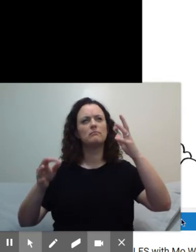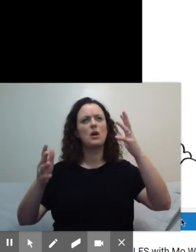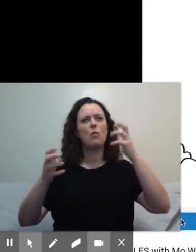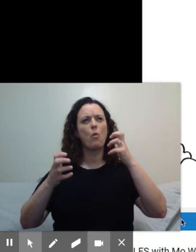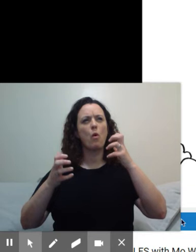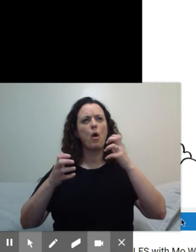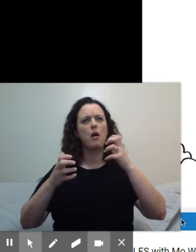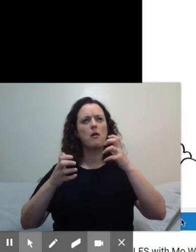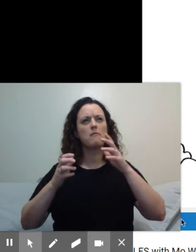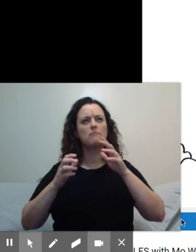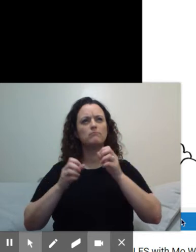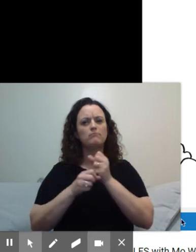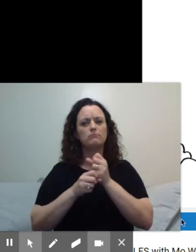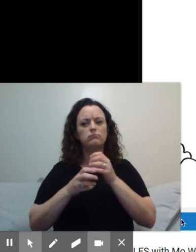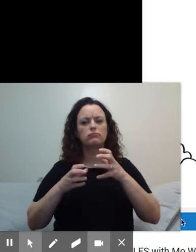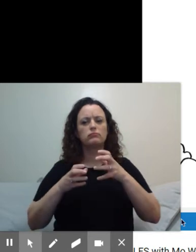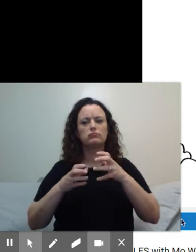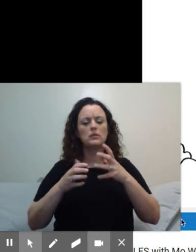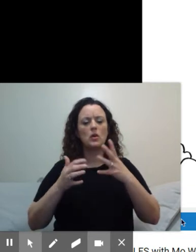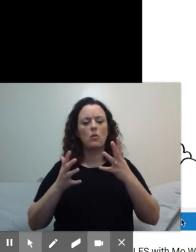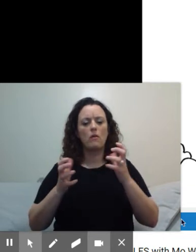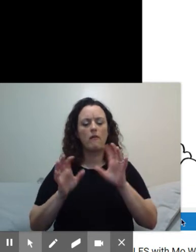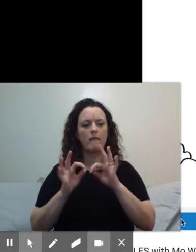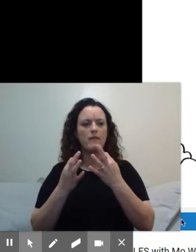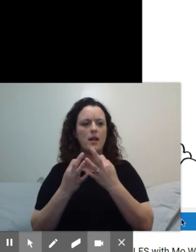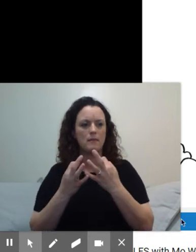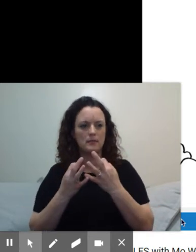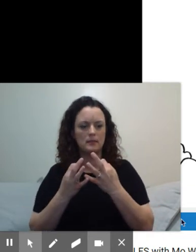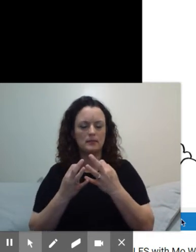And sometimes as a parent, maybe even like your parents,